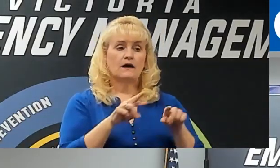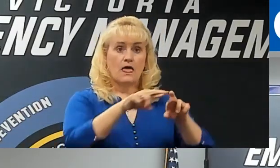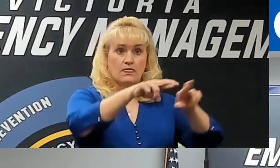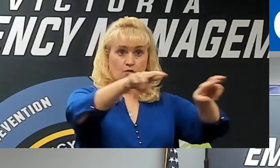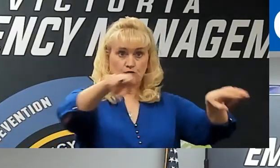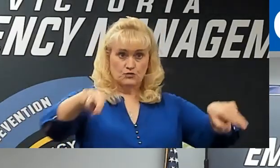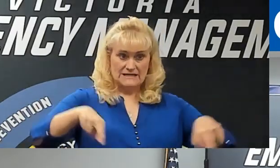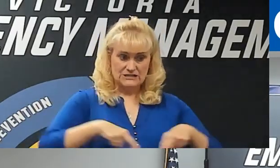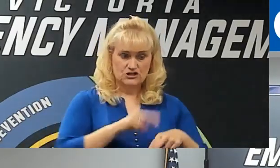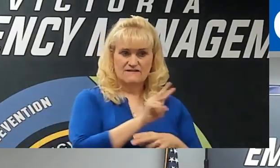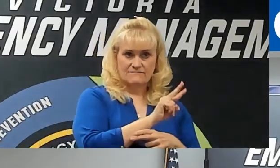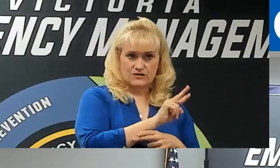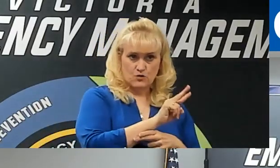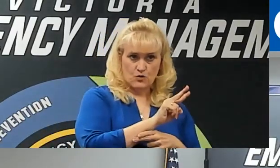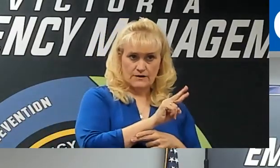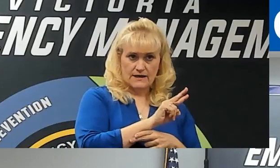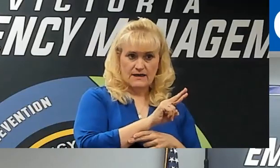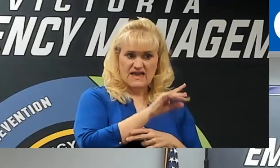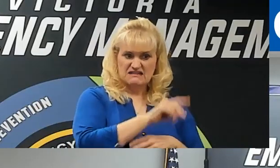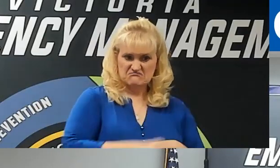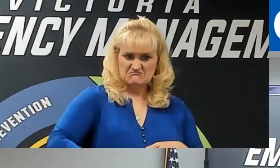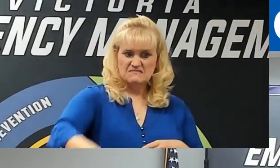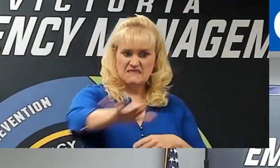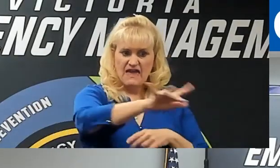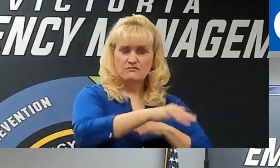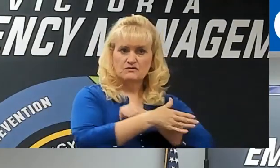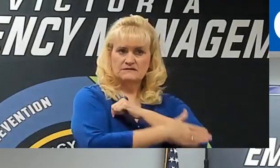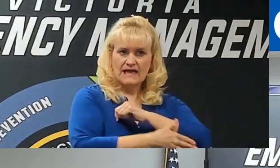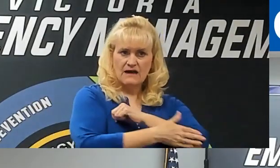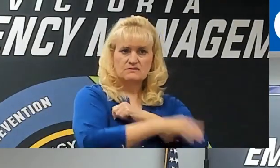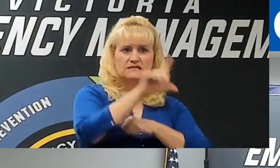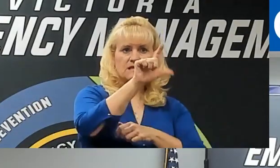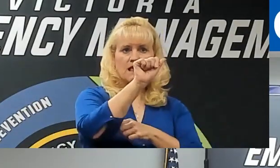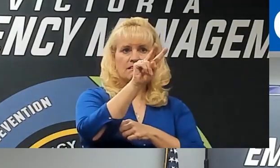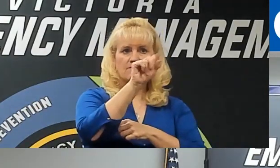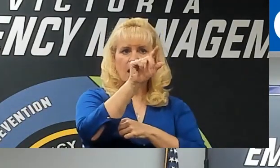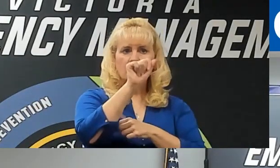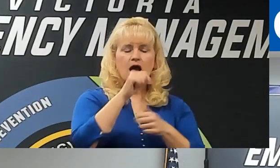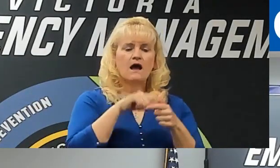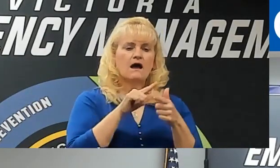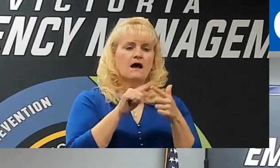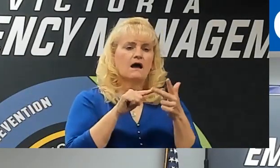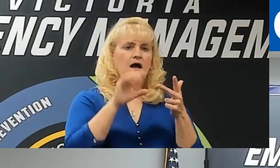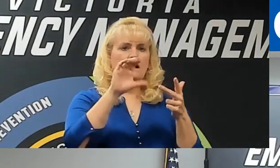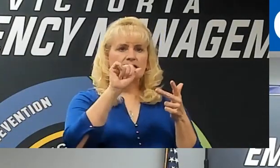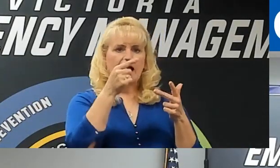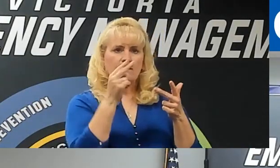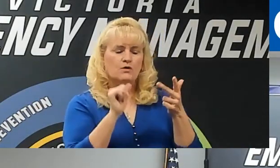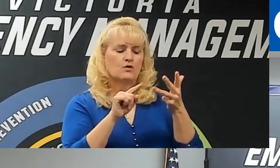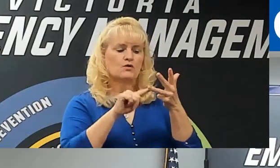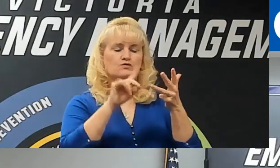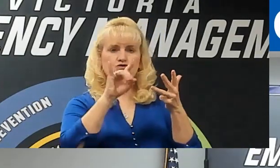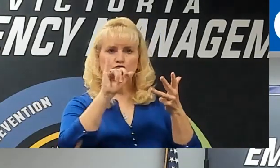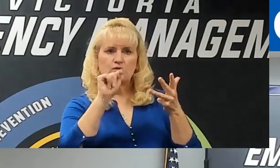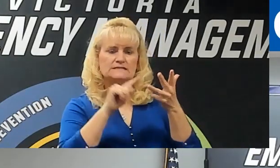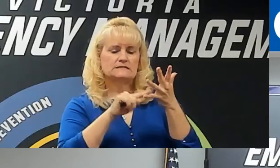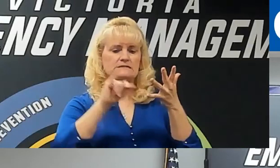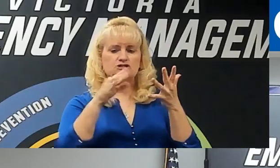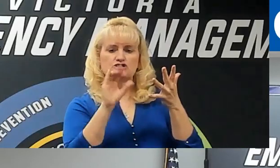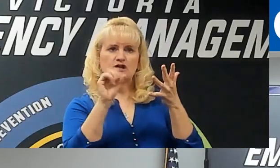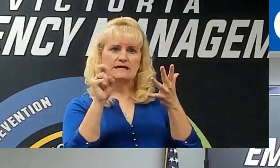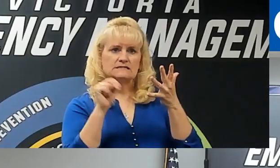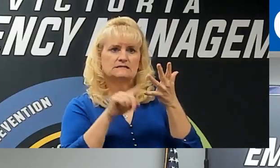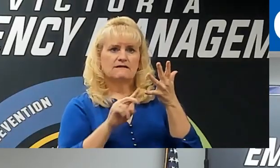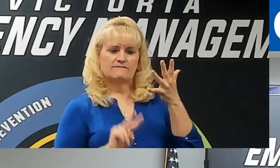here, which is Victoria and the contiguous counties, so Lavaca, Calhoun, DeWitt, Jackson, and Victoria.